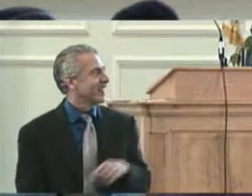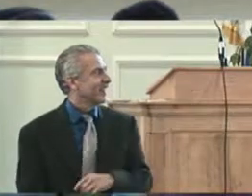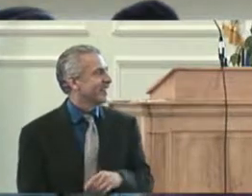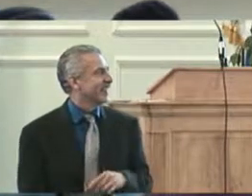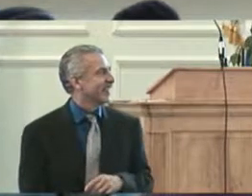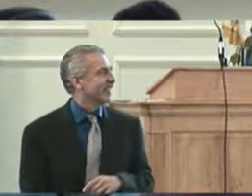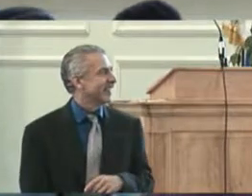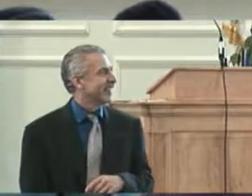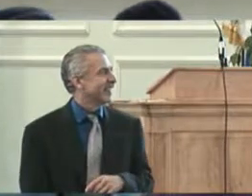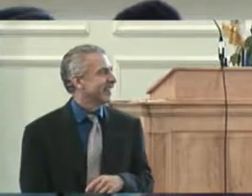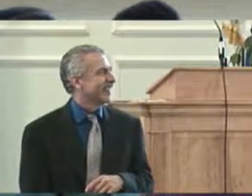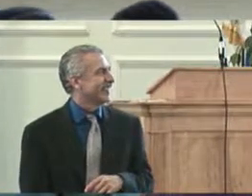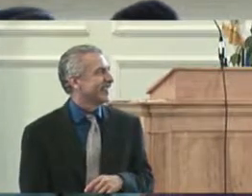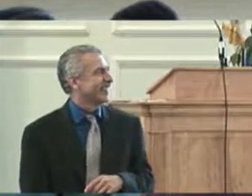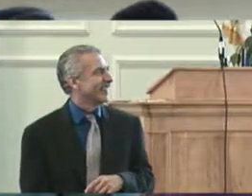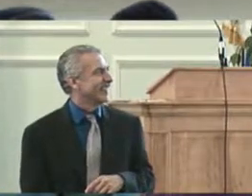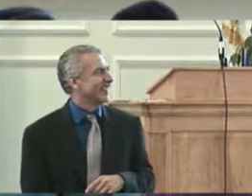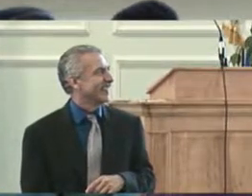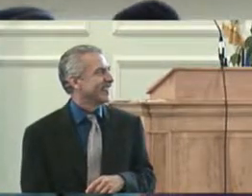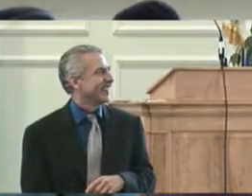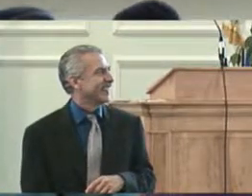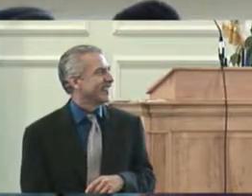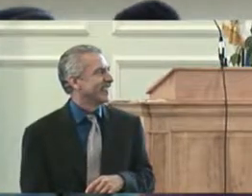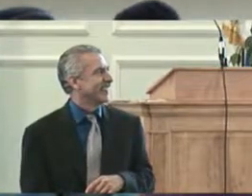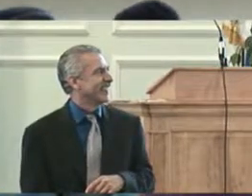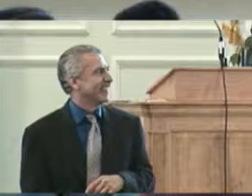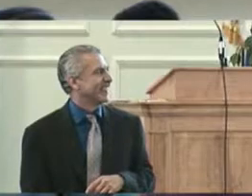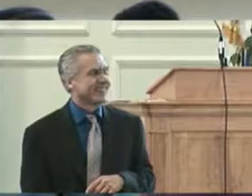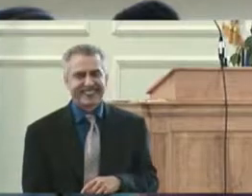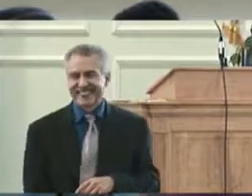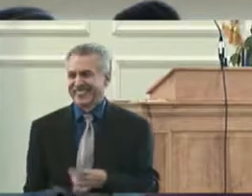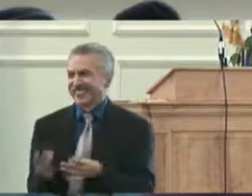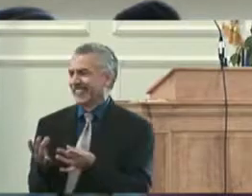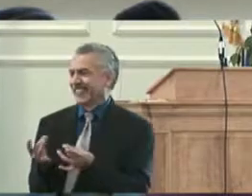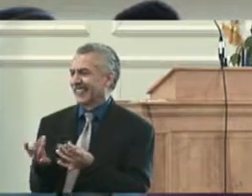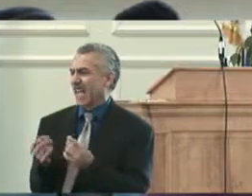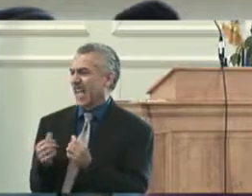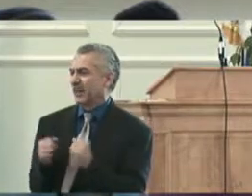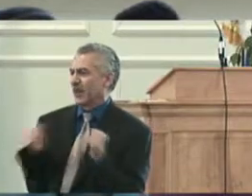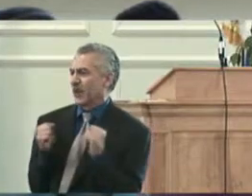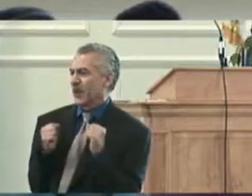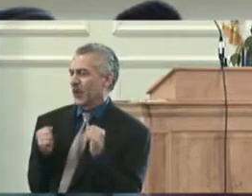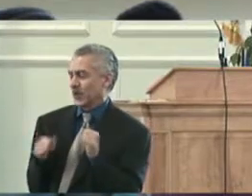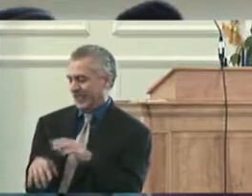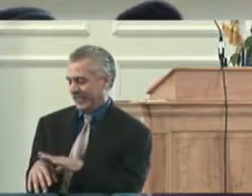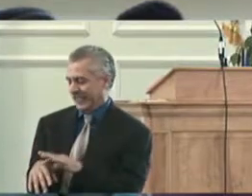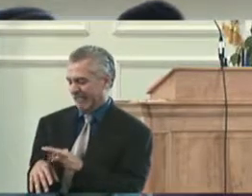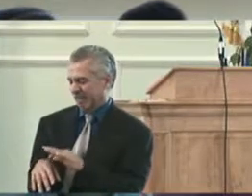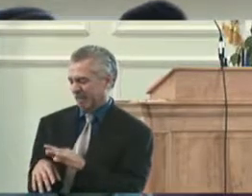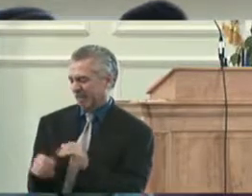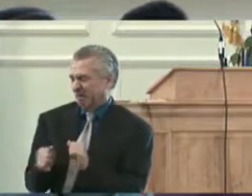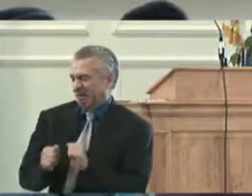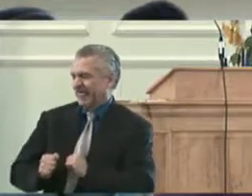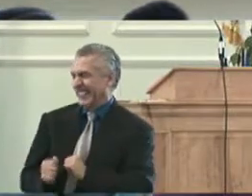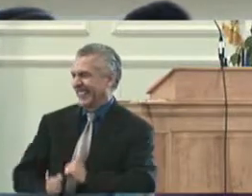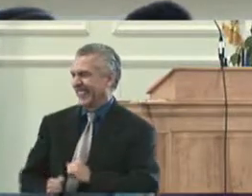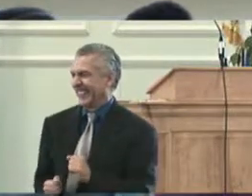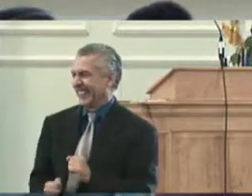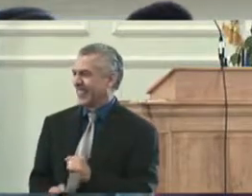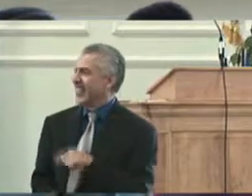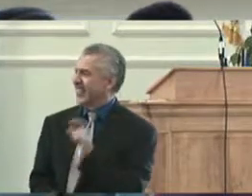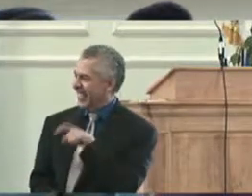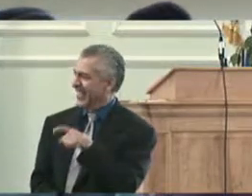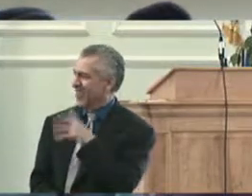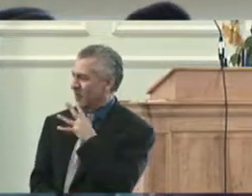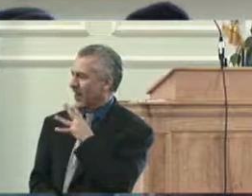That's not one of my favorite creatures. It is slimy, they're fast, but they need water because when they are babies,